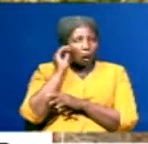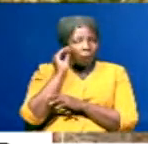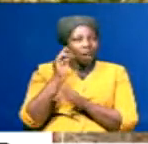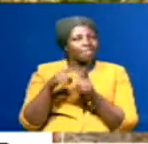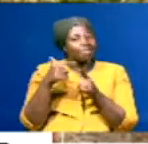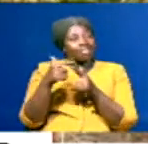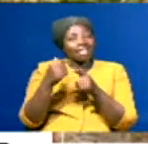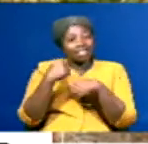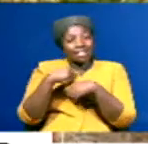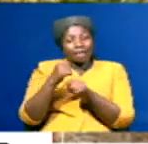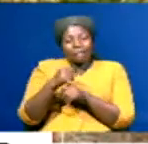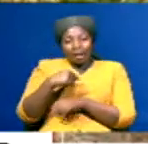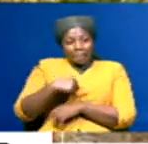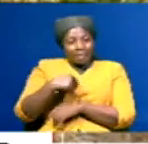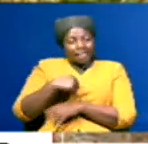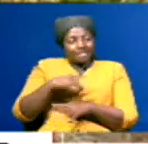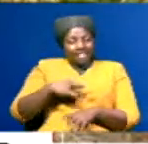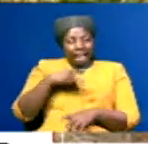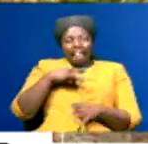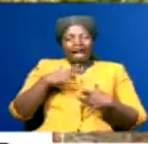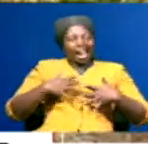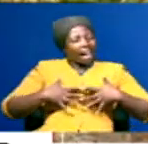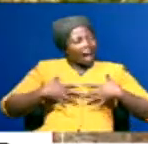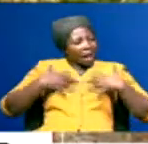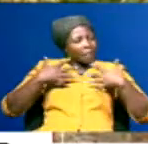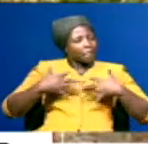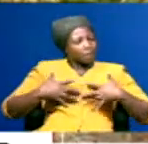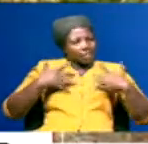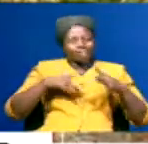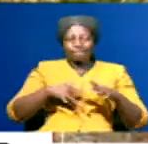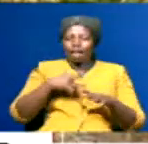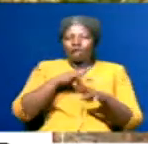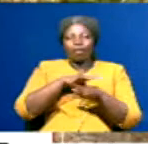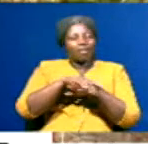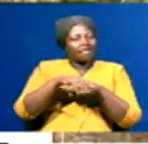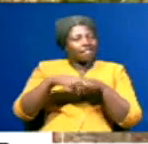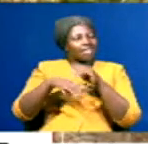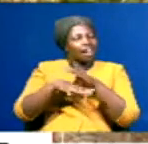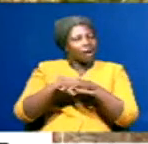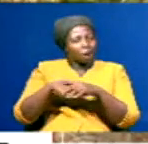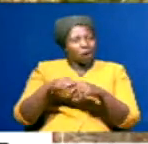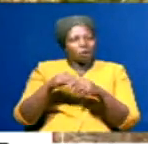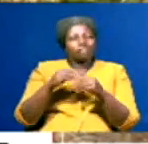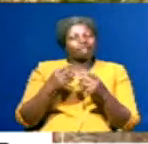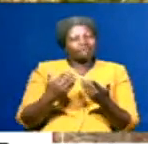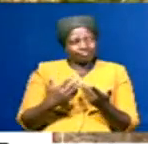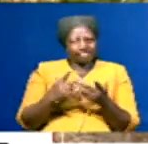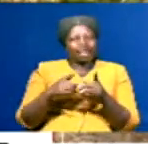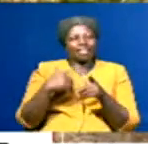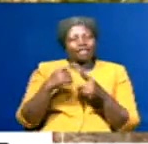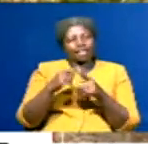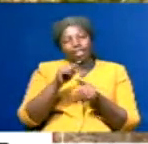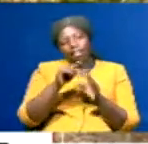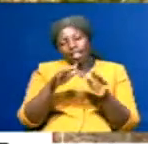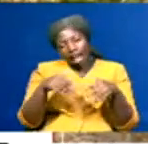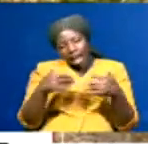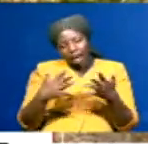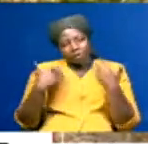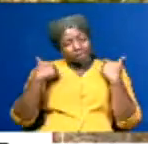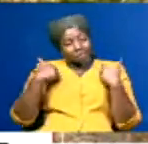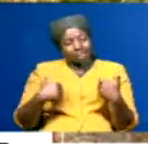me very happy, very made me comfortable. And that's how I even